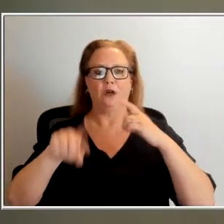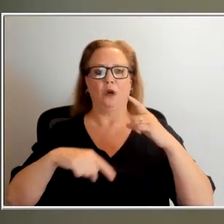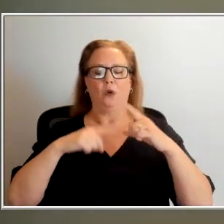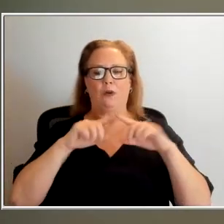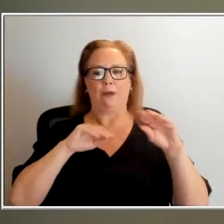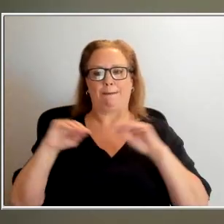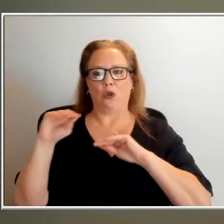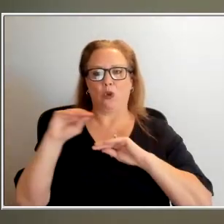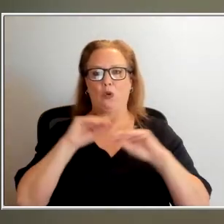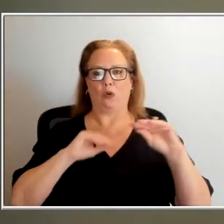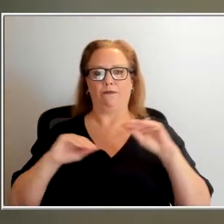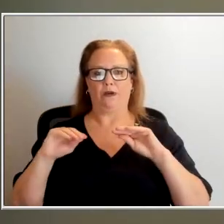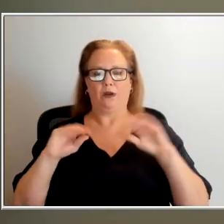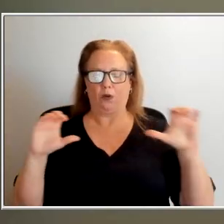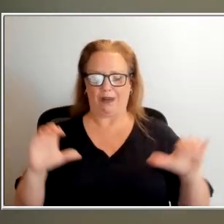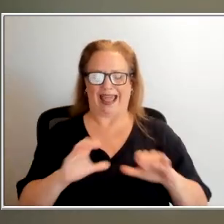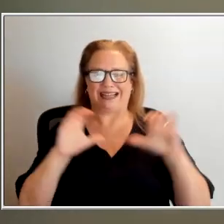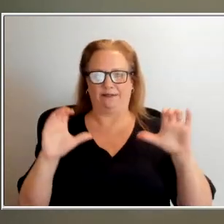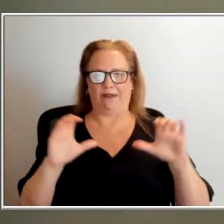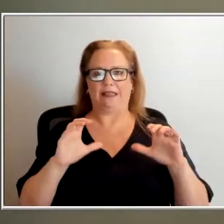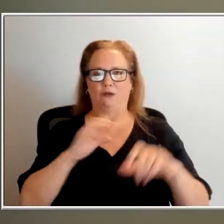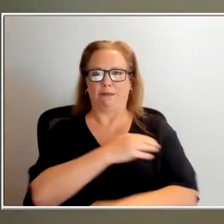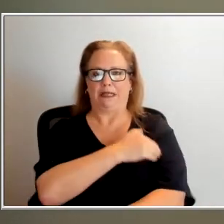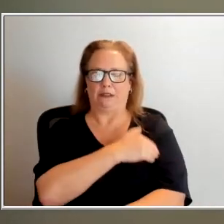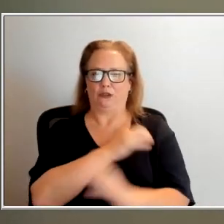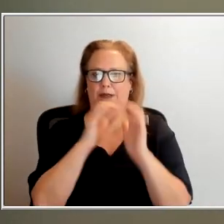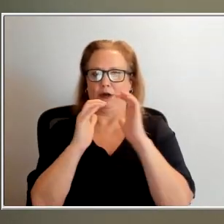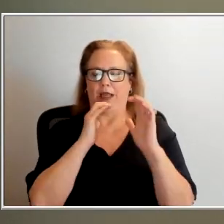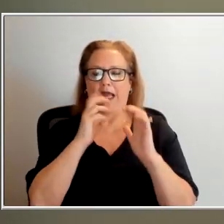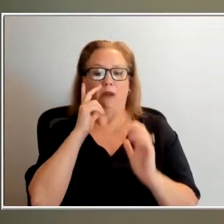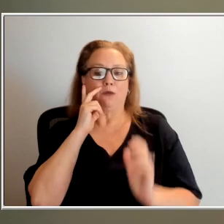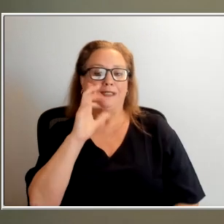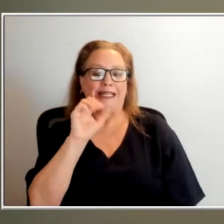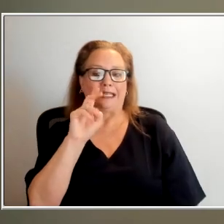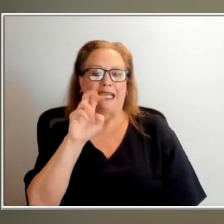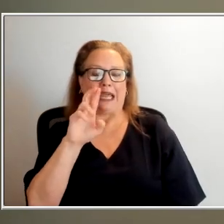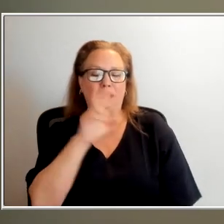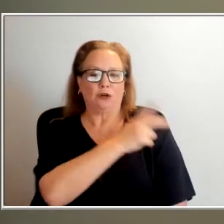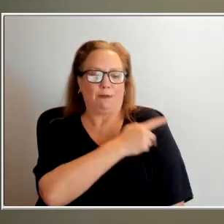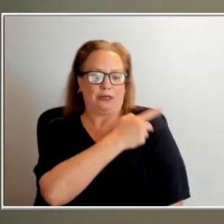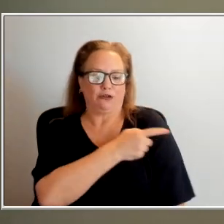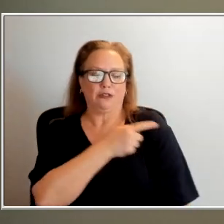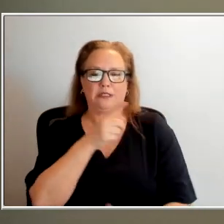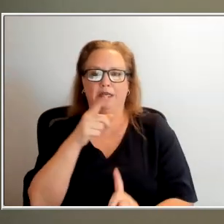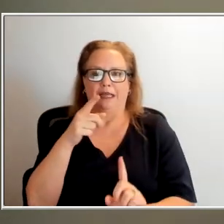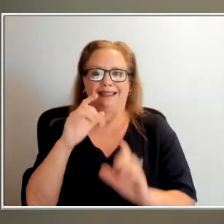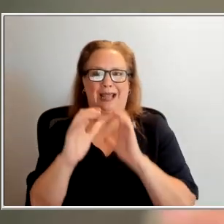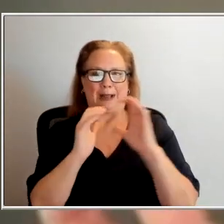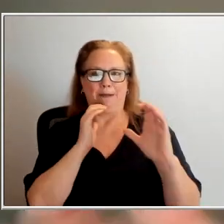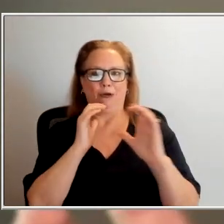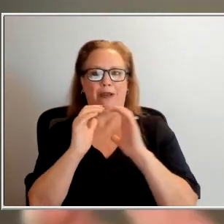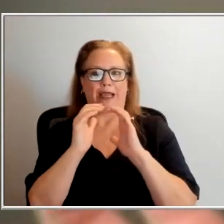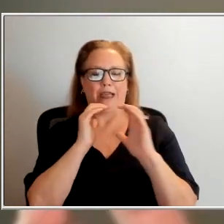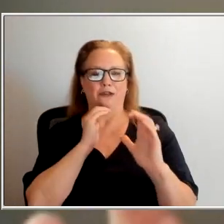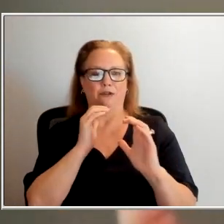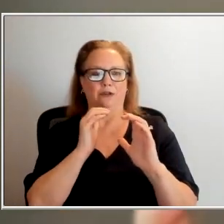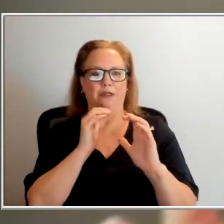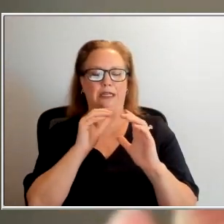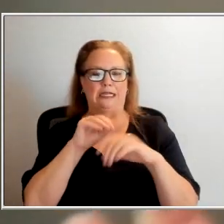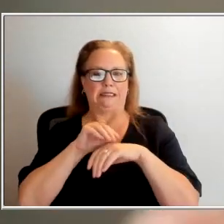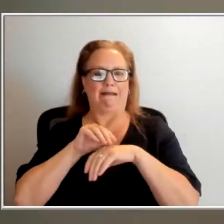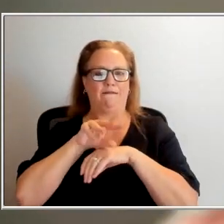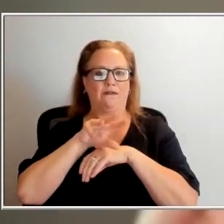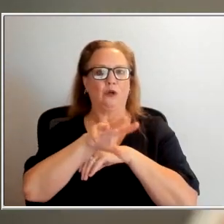move, when we activate them. And what we're seeing in the cancer space is that this communication is actually